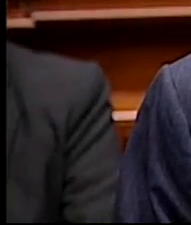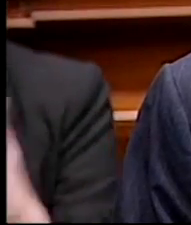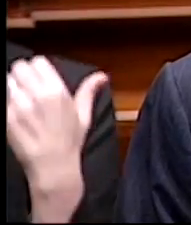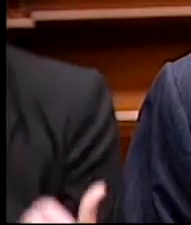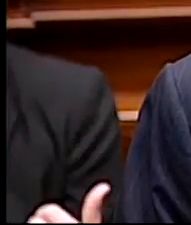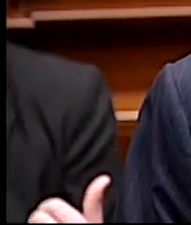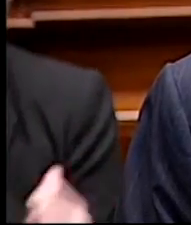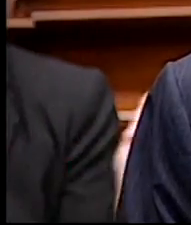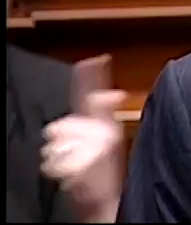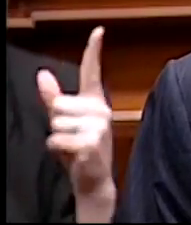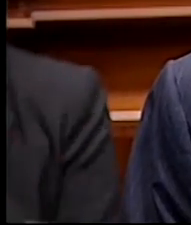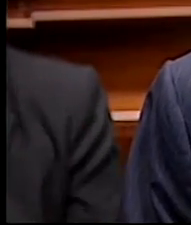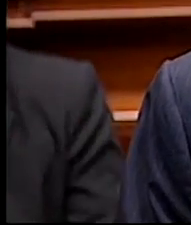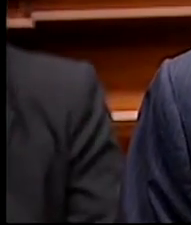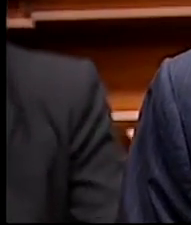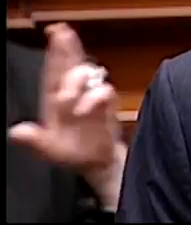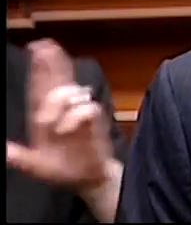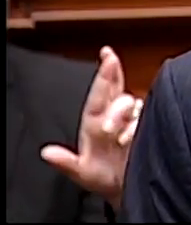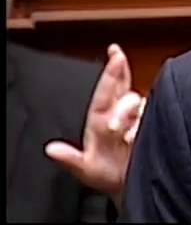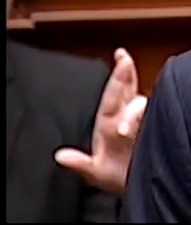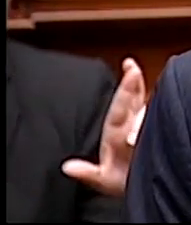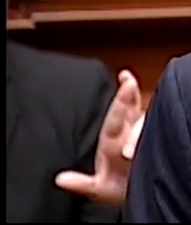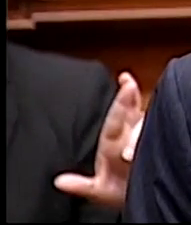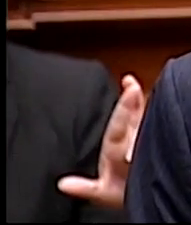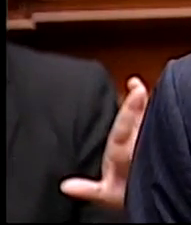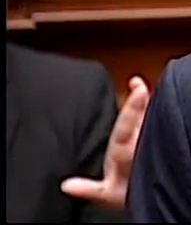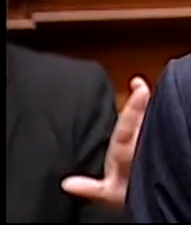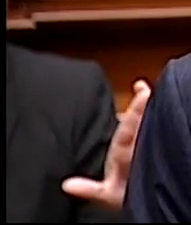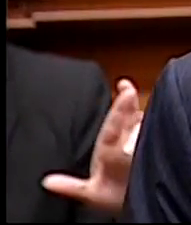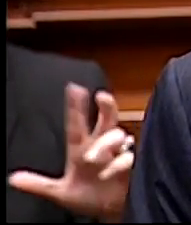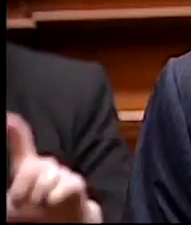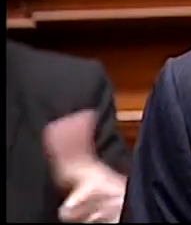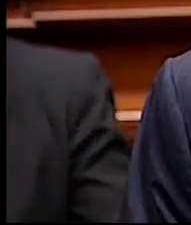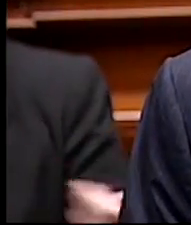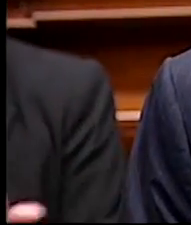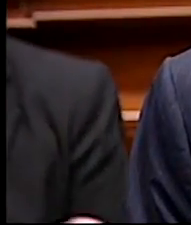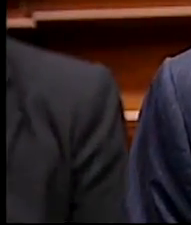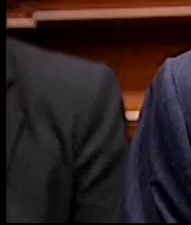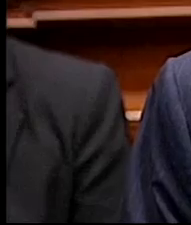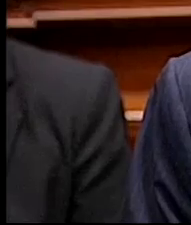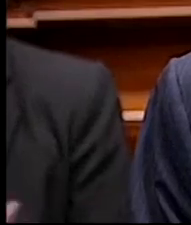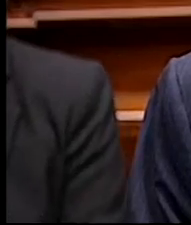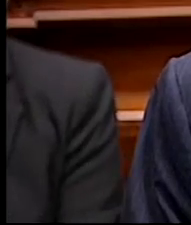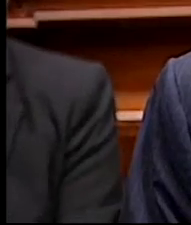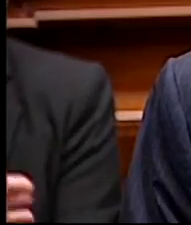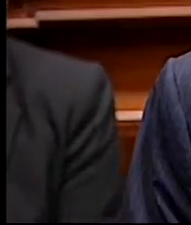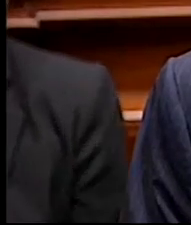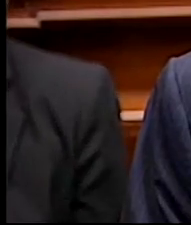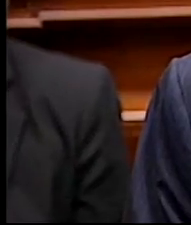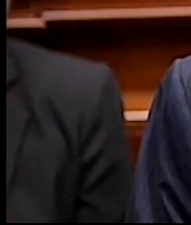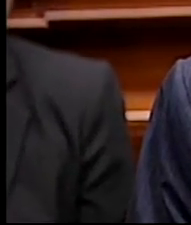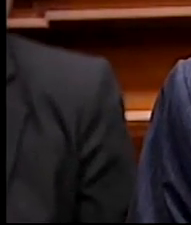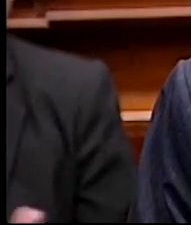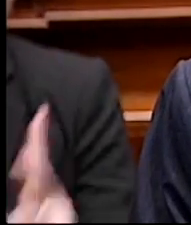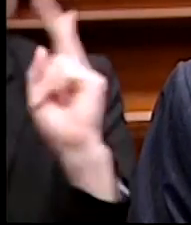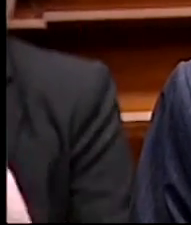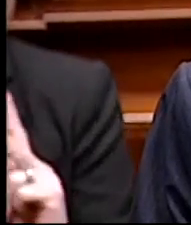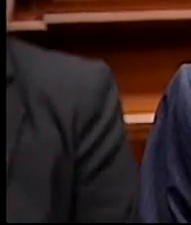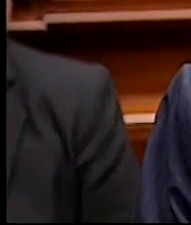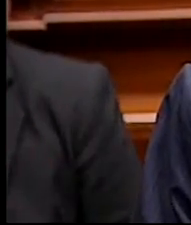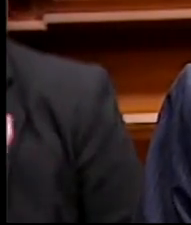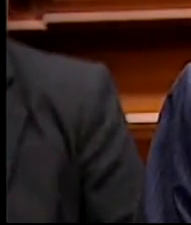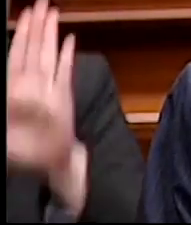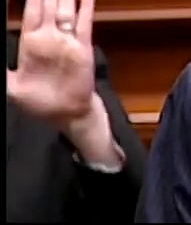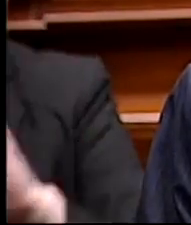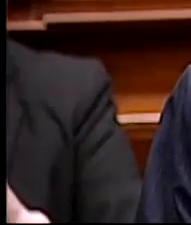now for all of us, Republicans and Democrats, to do big things, the right things, for the people of our great